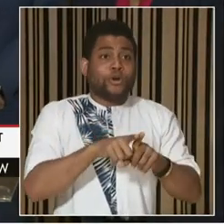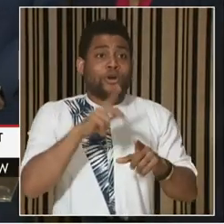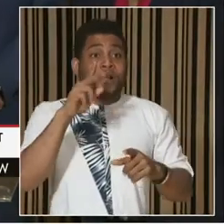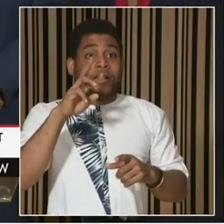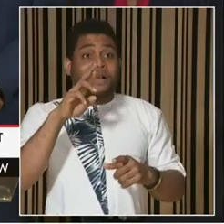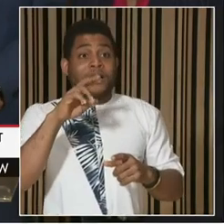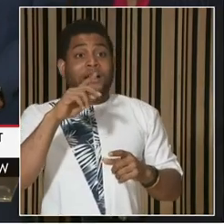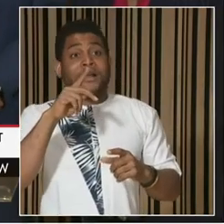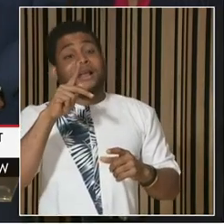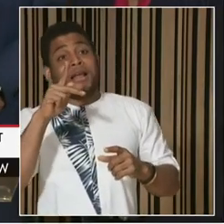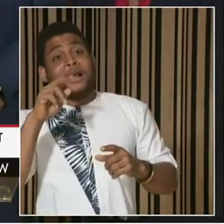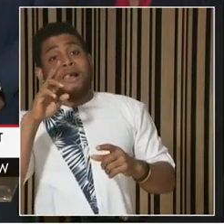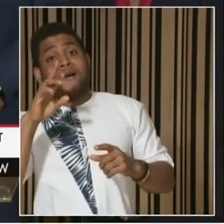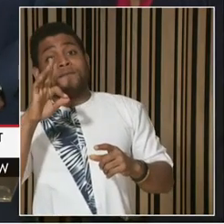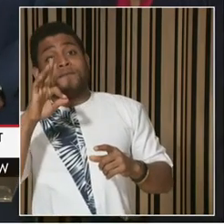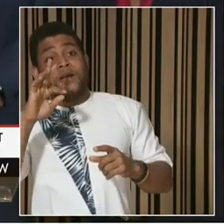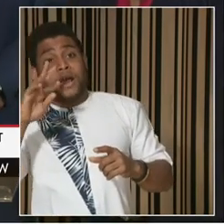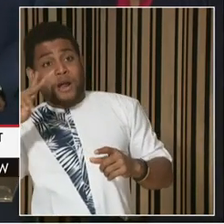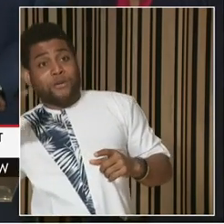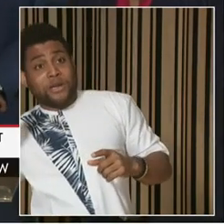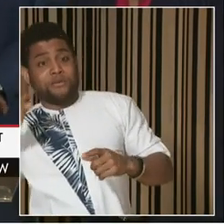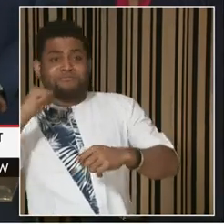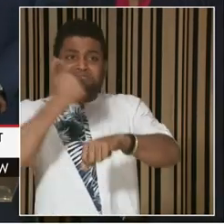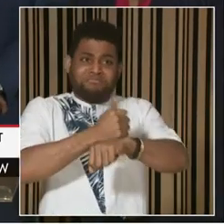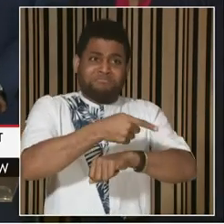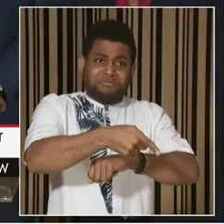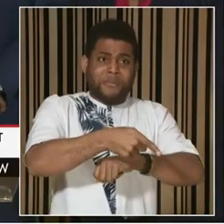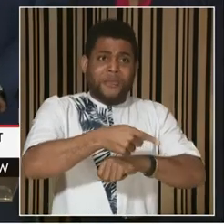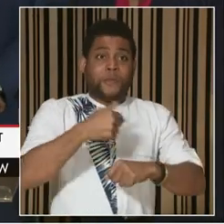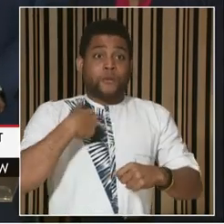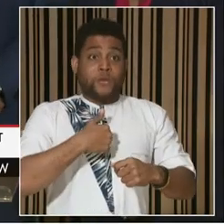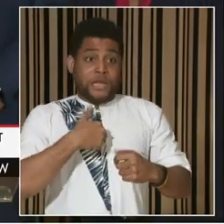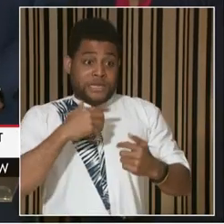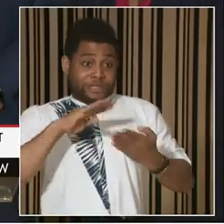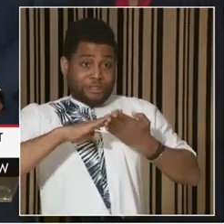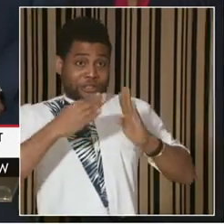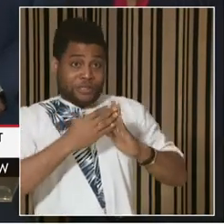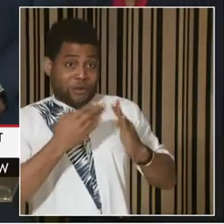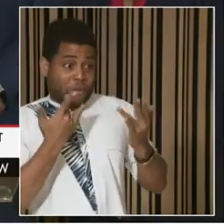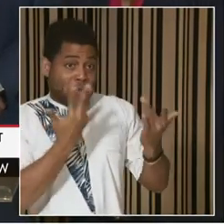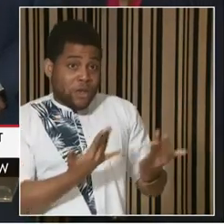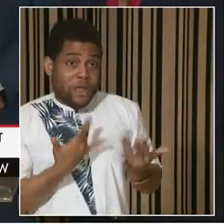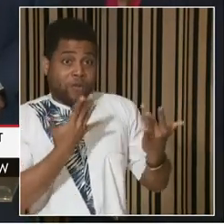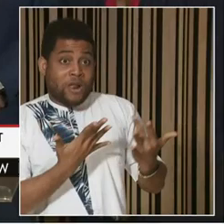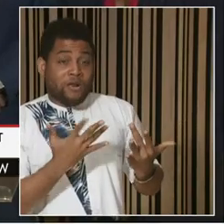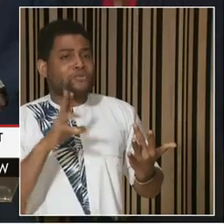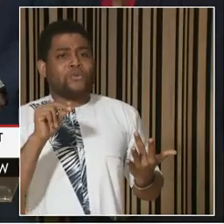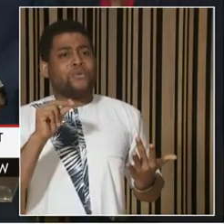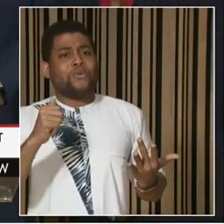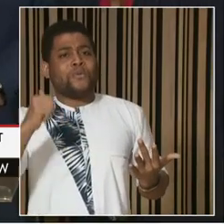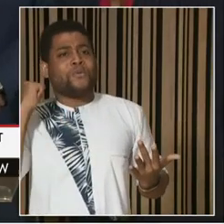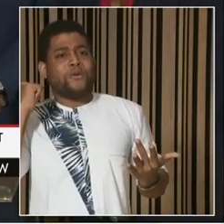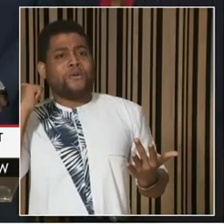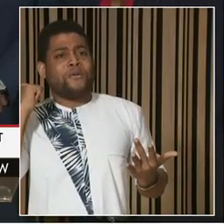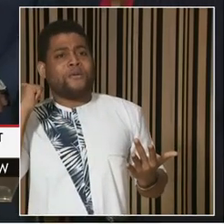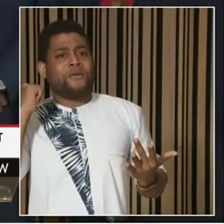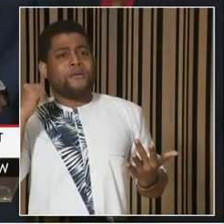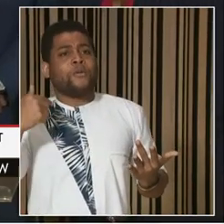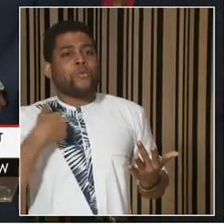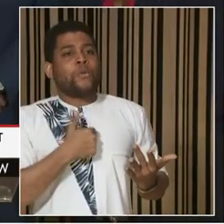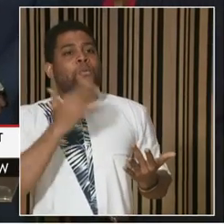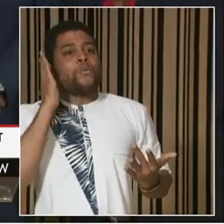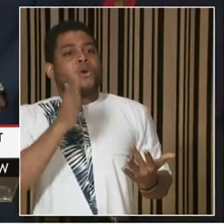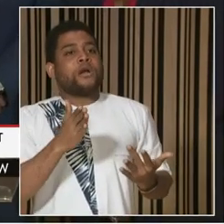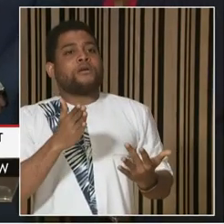will not do as a city is wait. There are things that we need to happen now, and we're going to signal to the